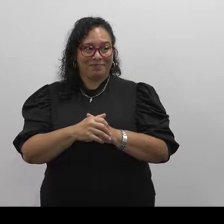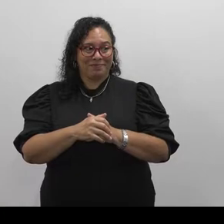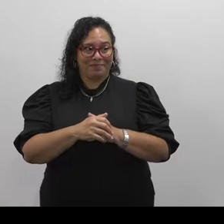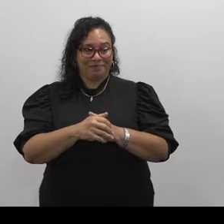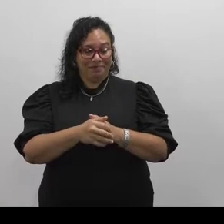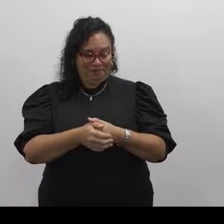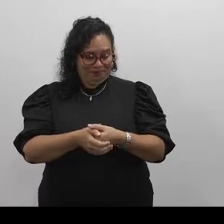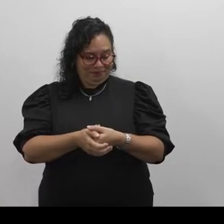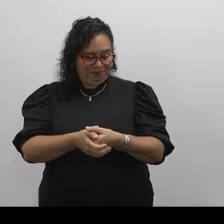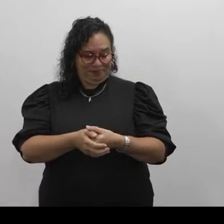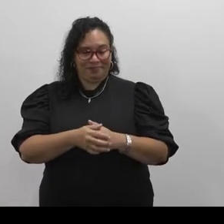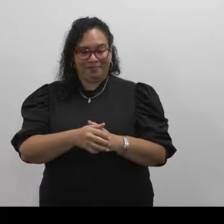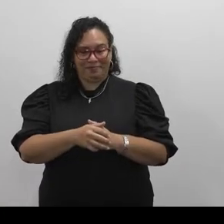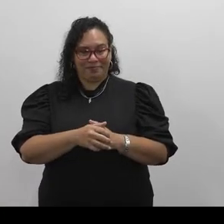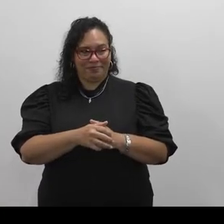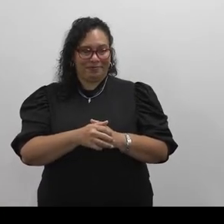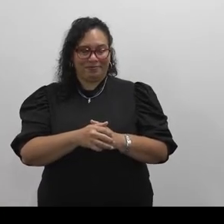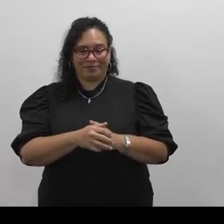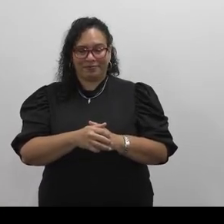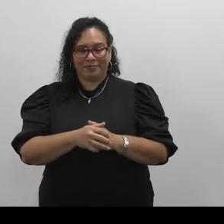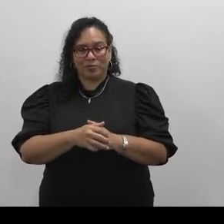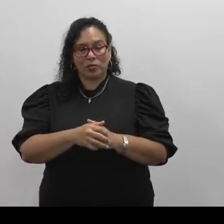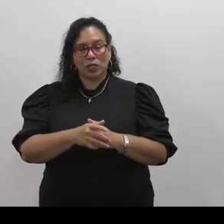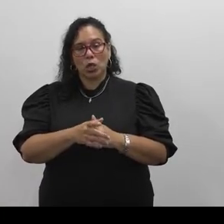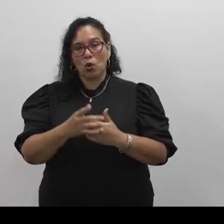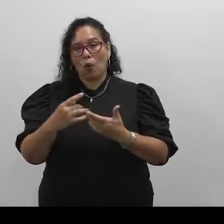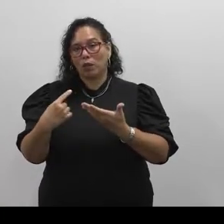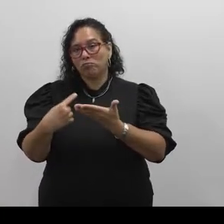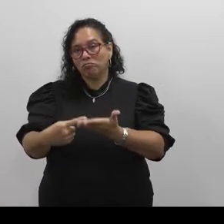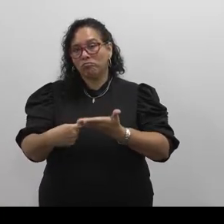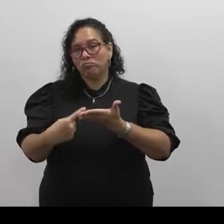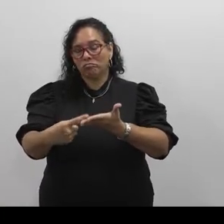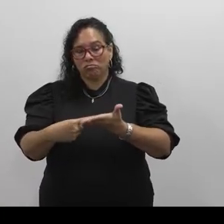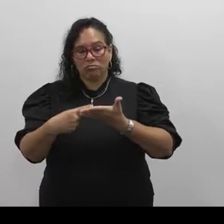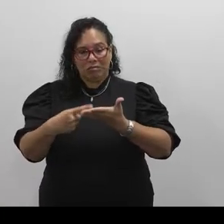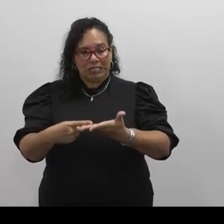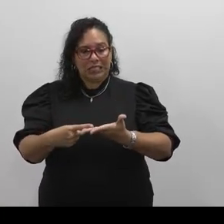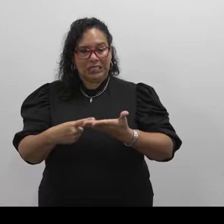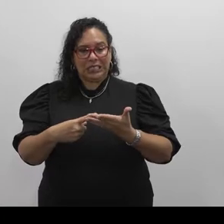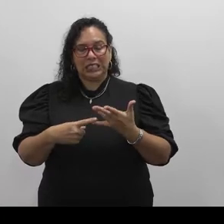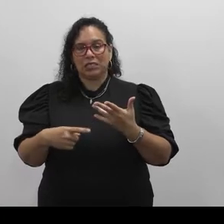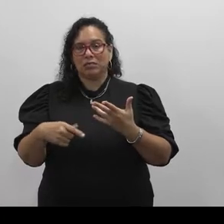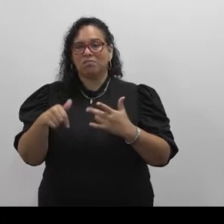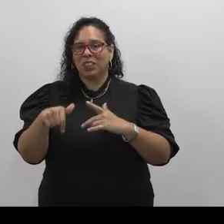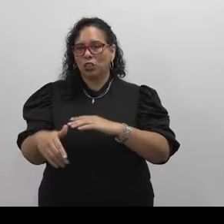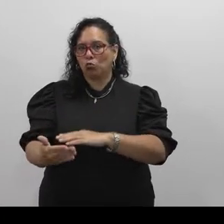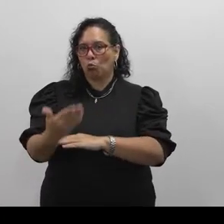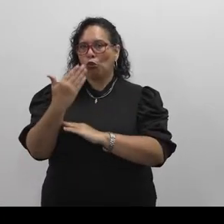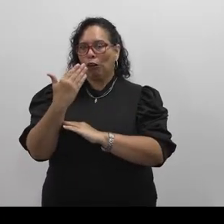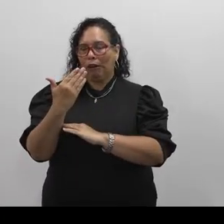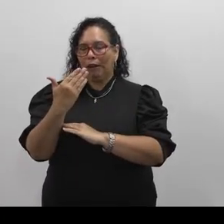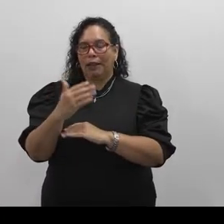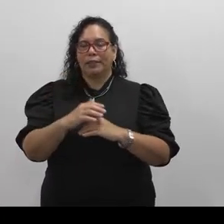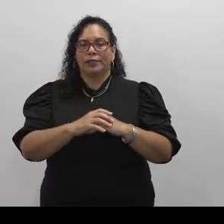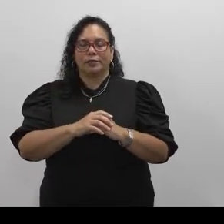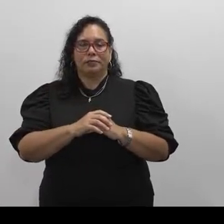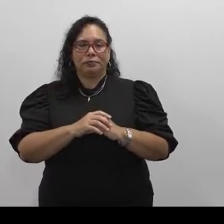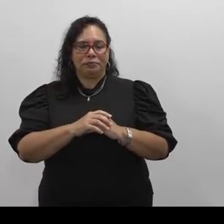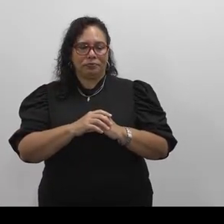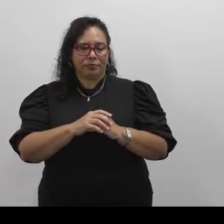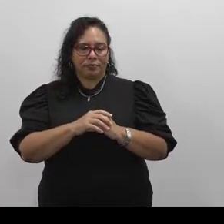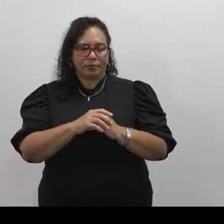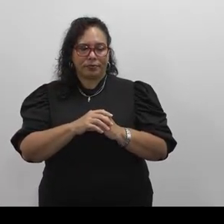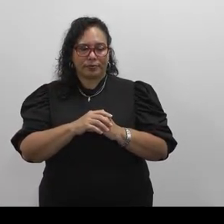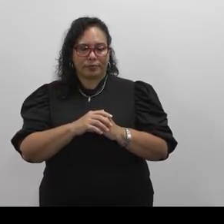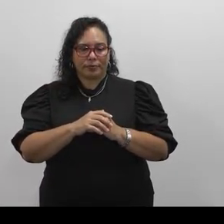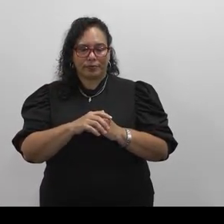So bond resolution, really what we've been discussing this particular morning, more so than the previous board updates,